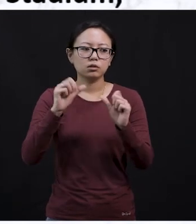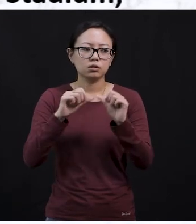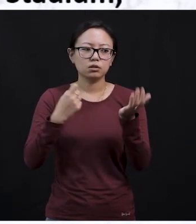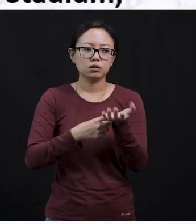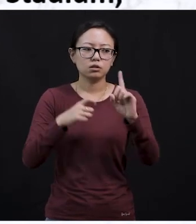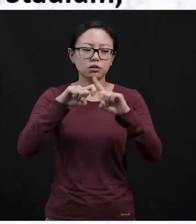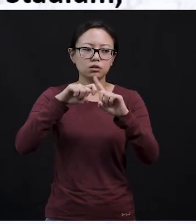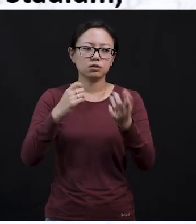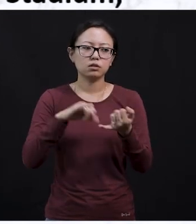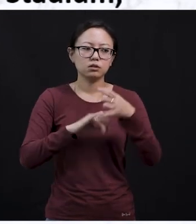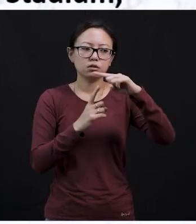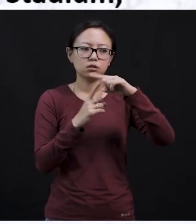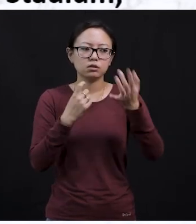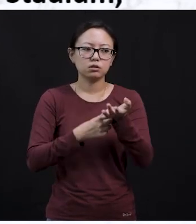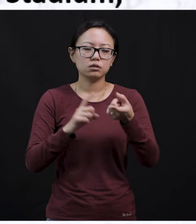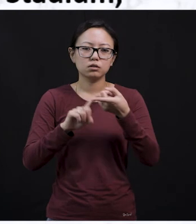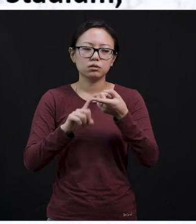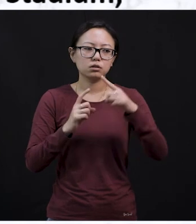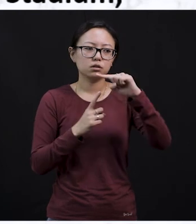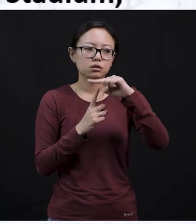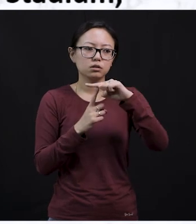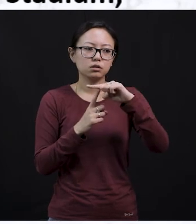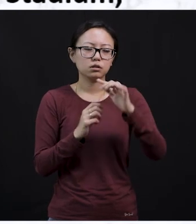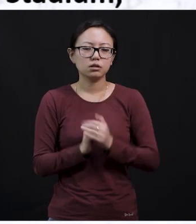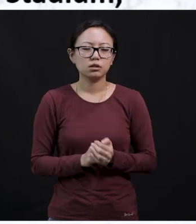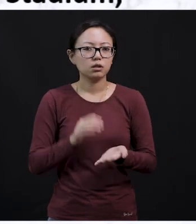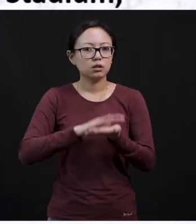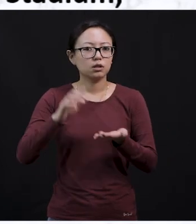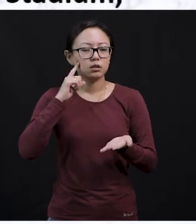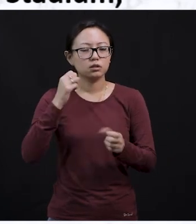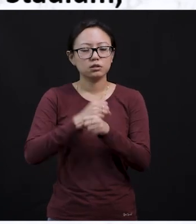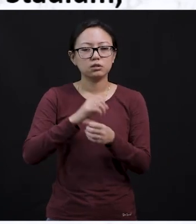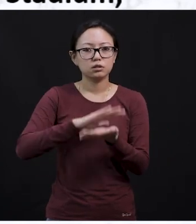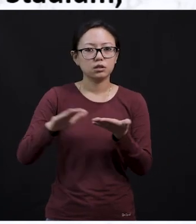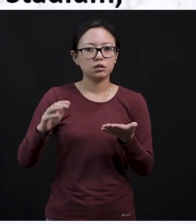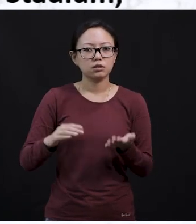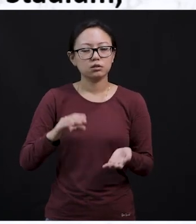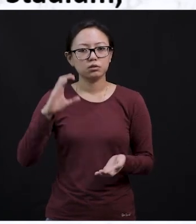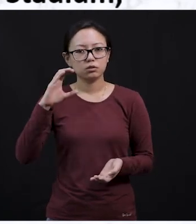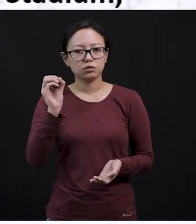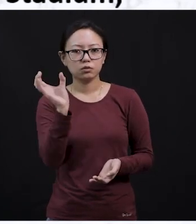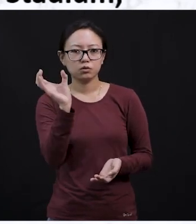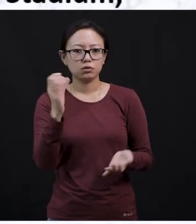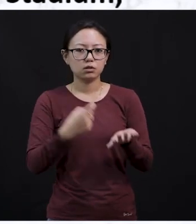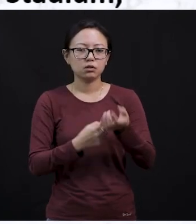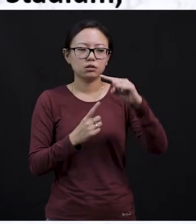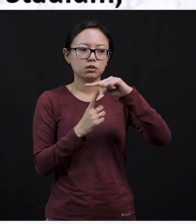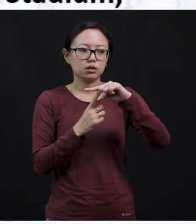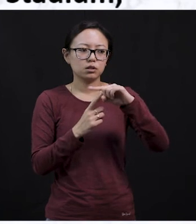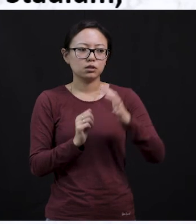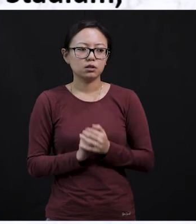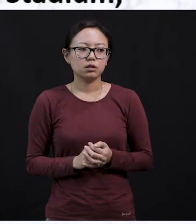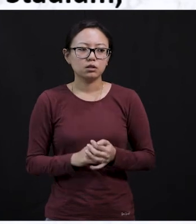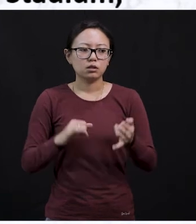one, Birla Mandir, High Court, as all states have their own High Court, then Shaheed Minar, Salt Lake Stadium, which